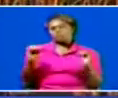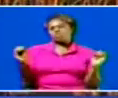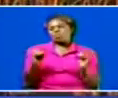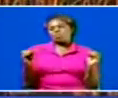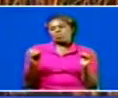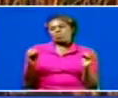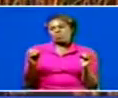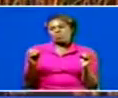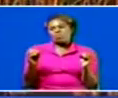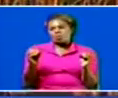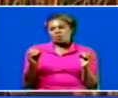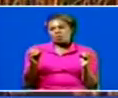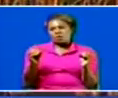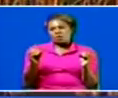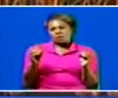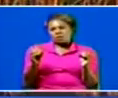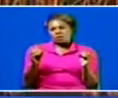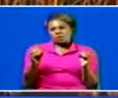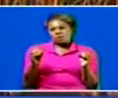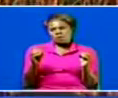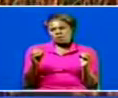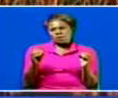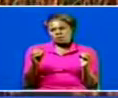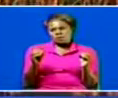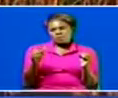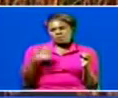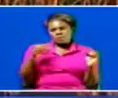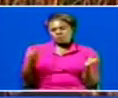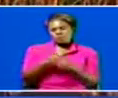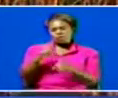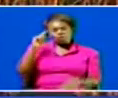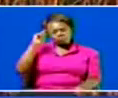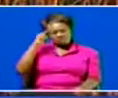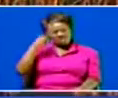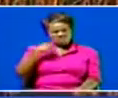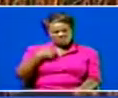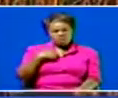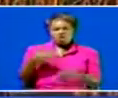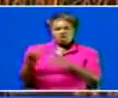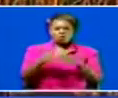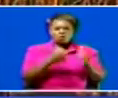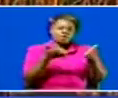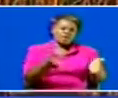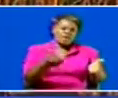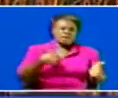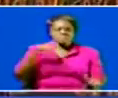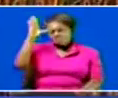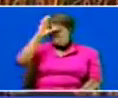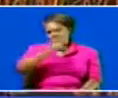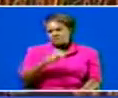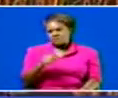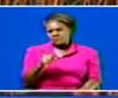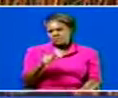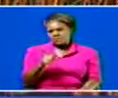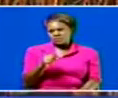be, I don't think I can even take it, that, you know, the opportunity came, I mean, the chance came, and I, you know,